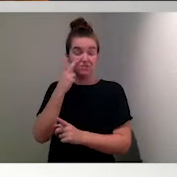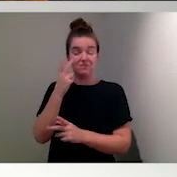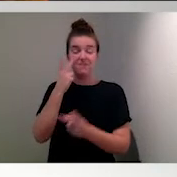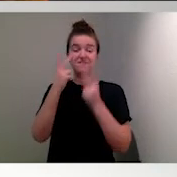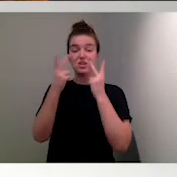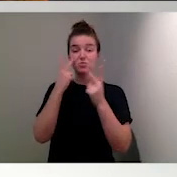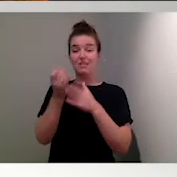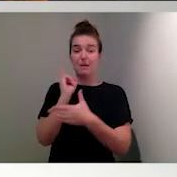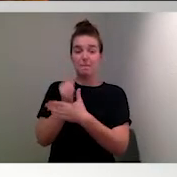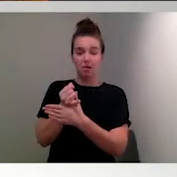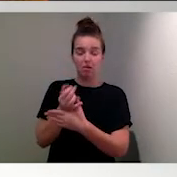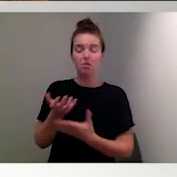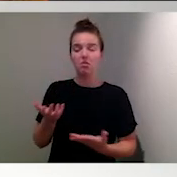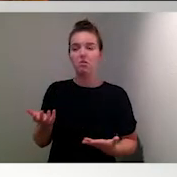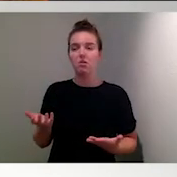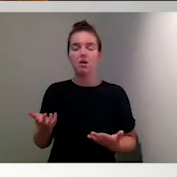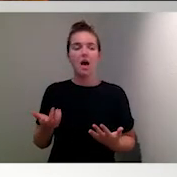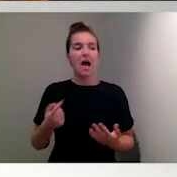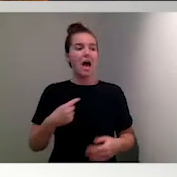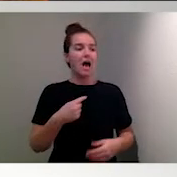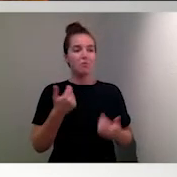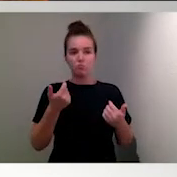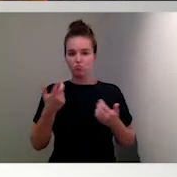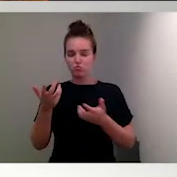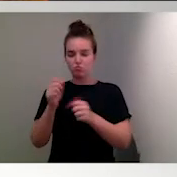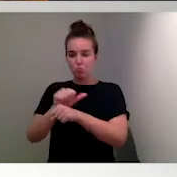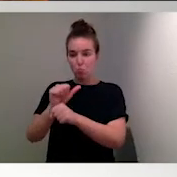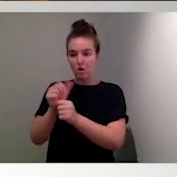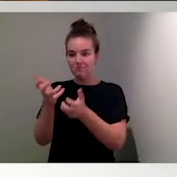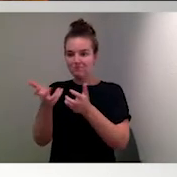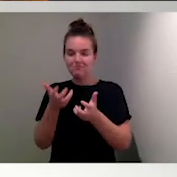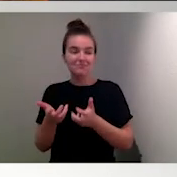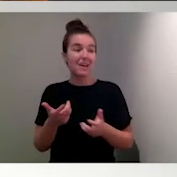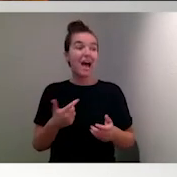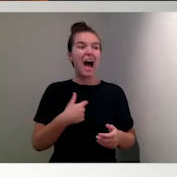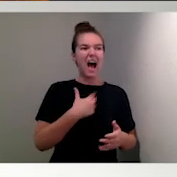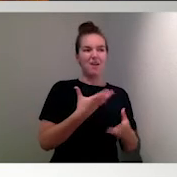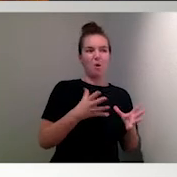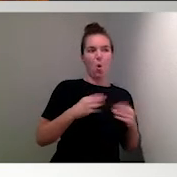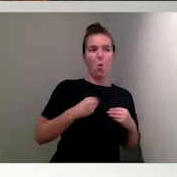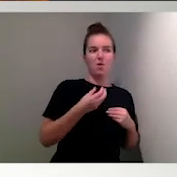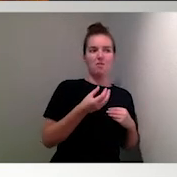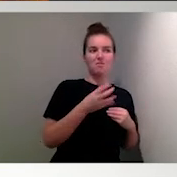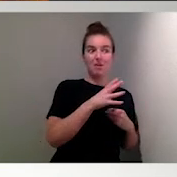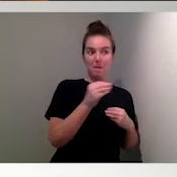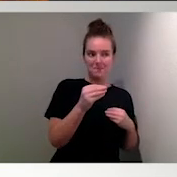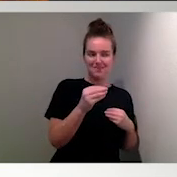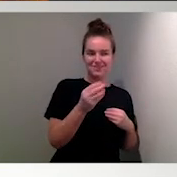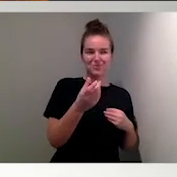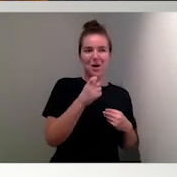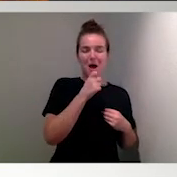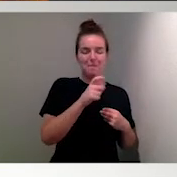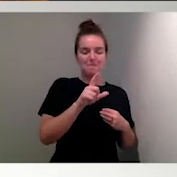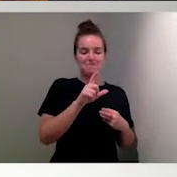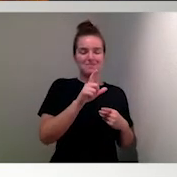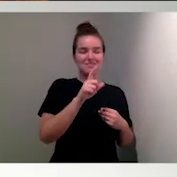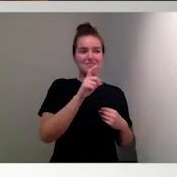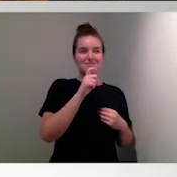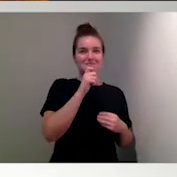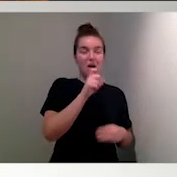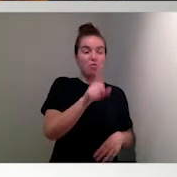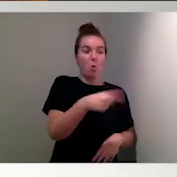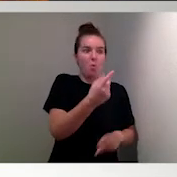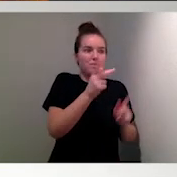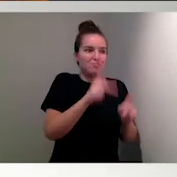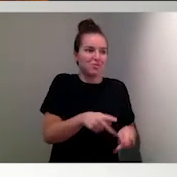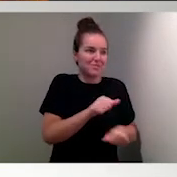always, I own a company, so I'm not always the one to book your travel. Sometimes if I think somebody else is going to do a better job than I will, I'll